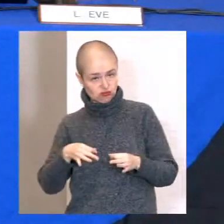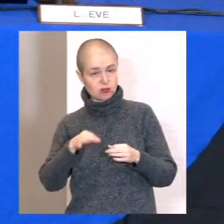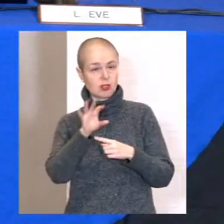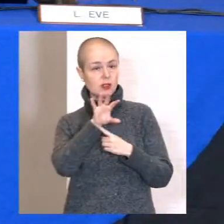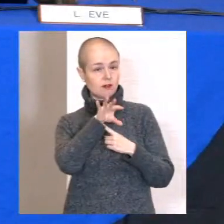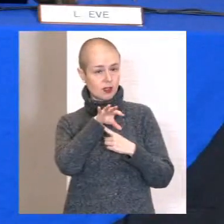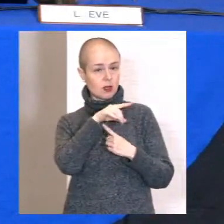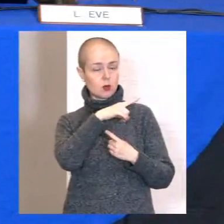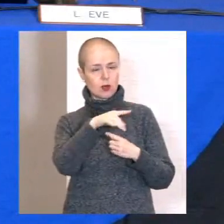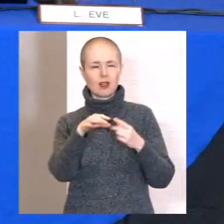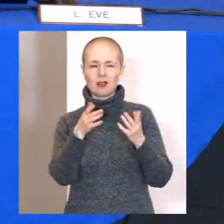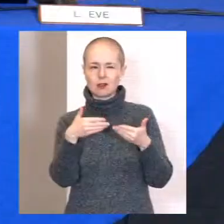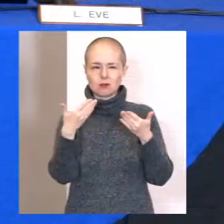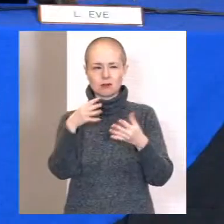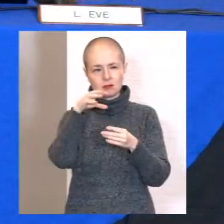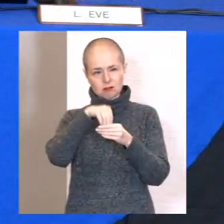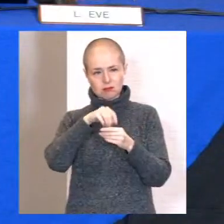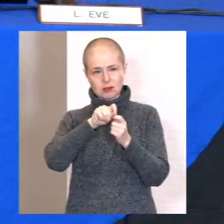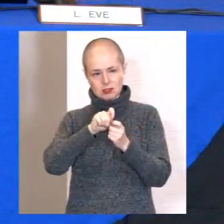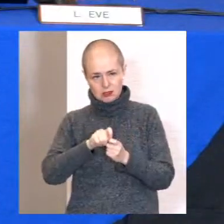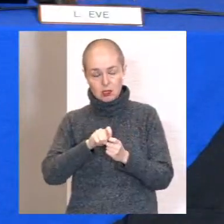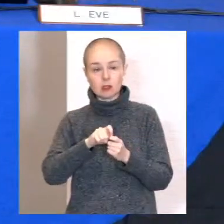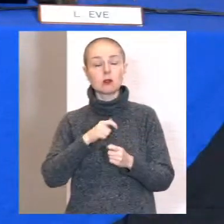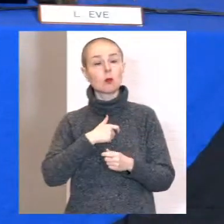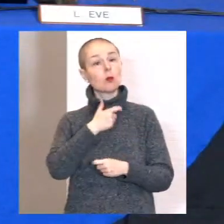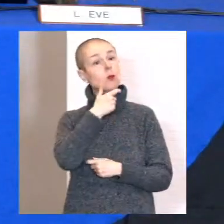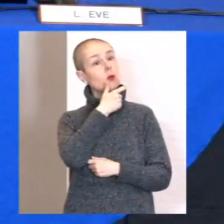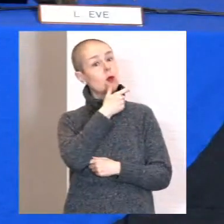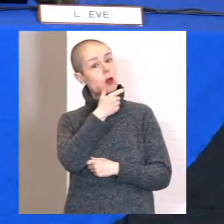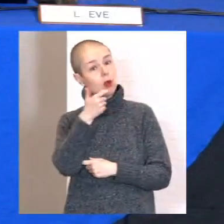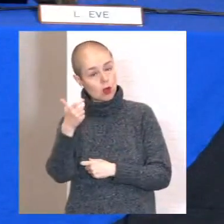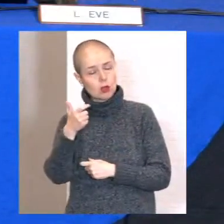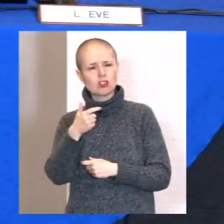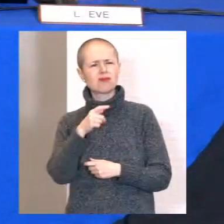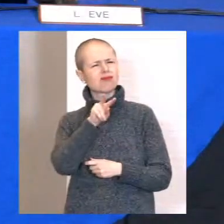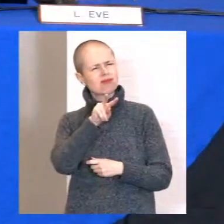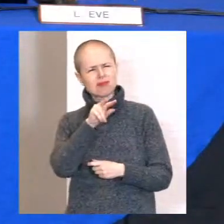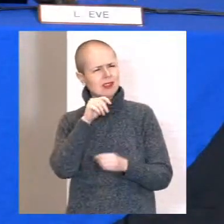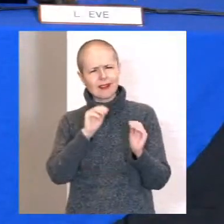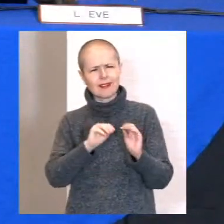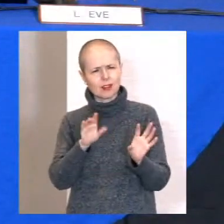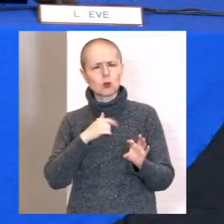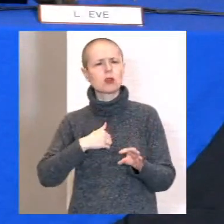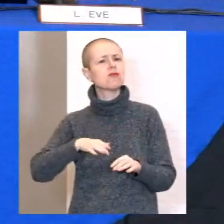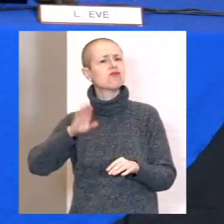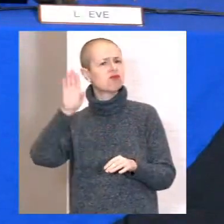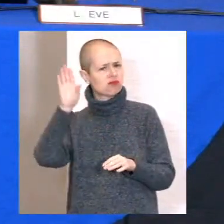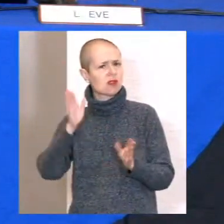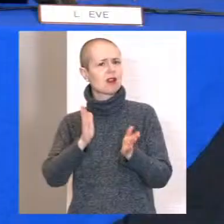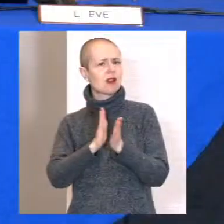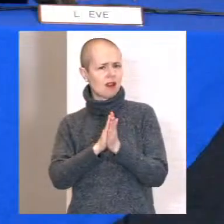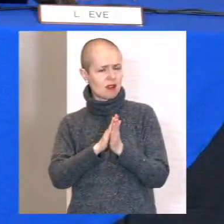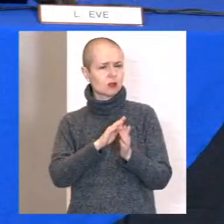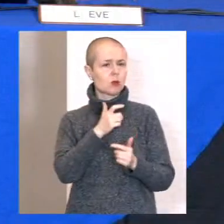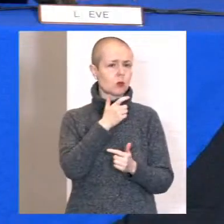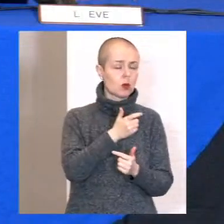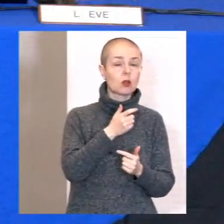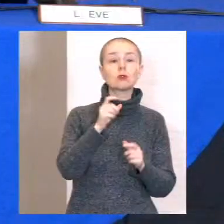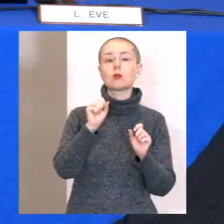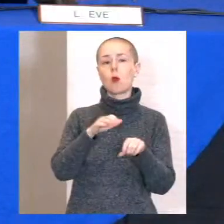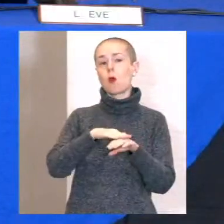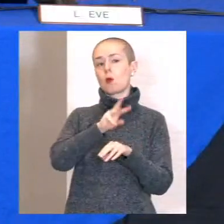proposals. If there is something in the presentation that you would like to hear again, it can also be accessed through the Port